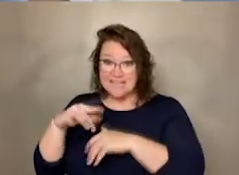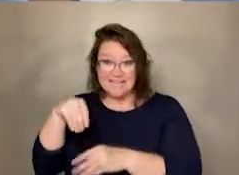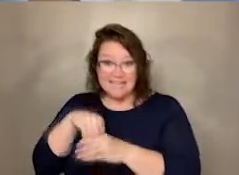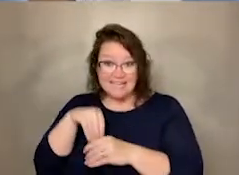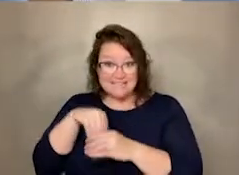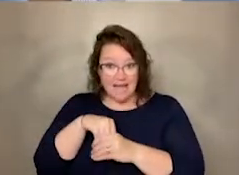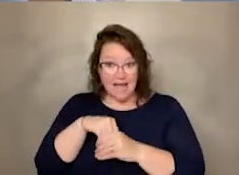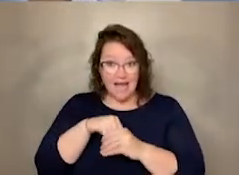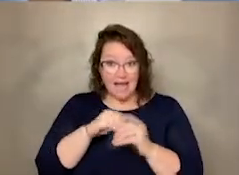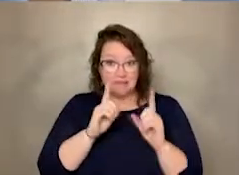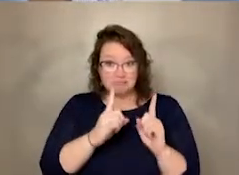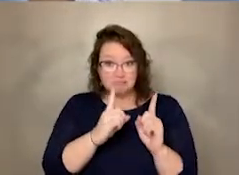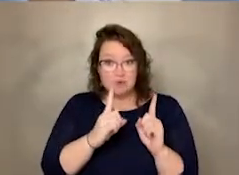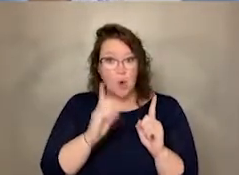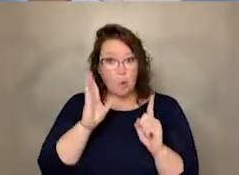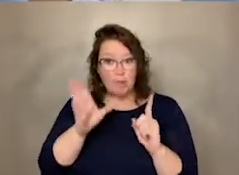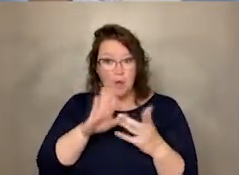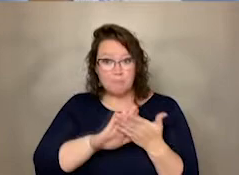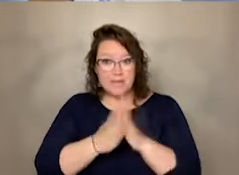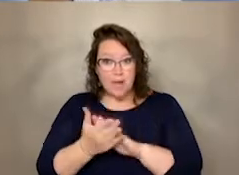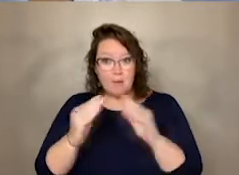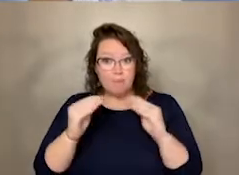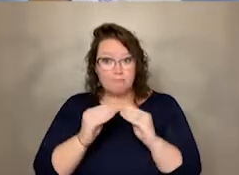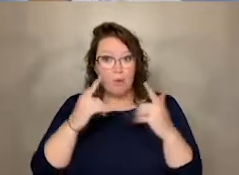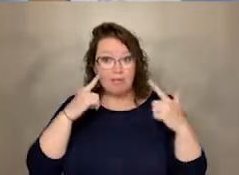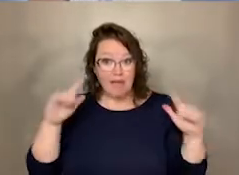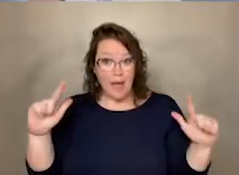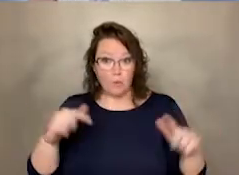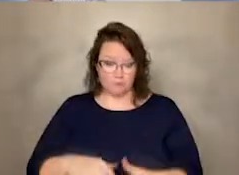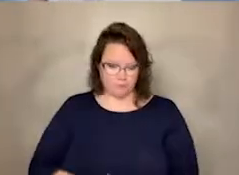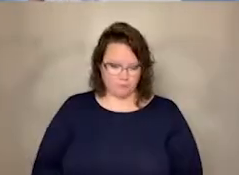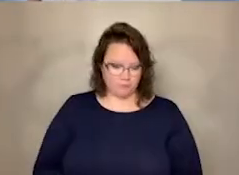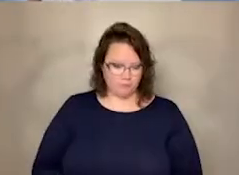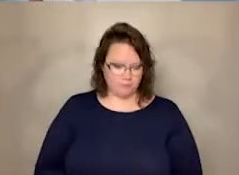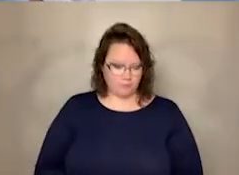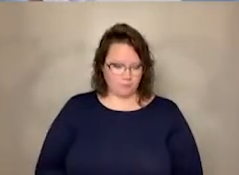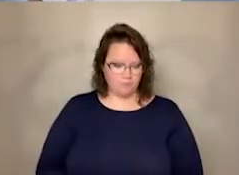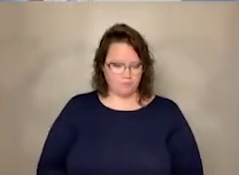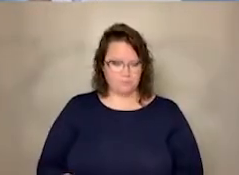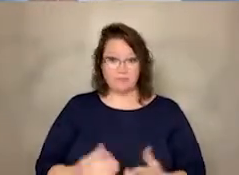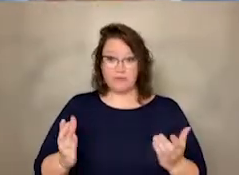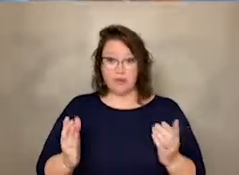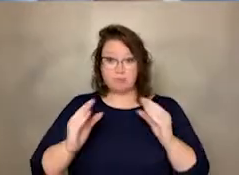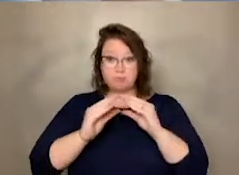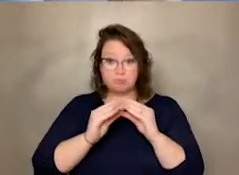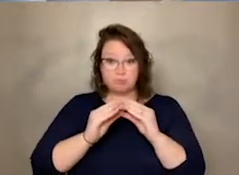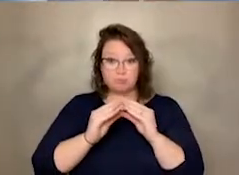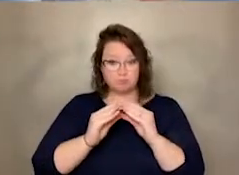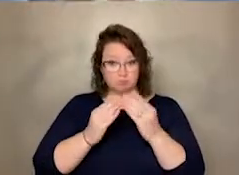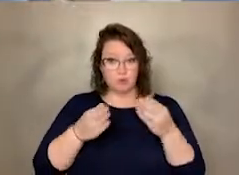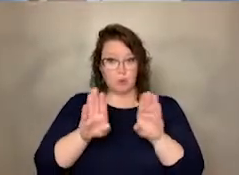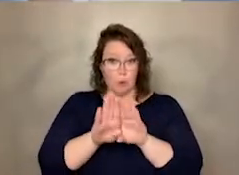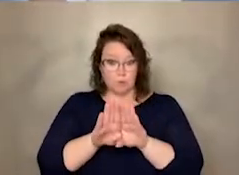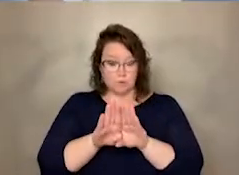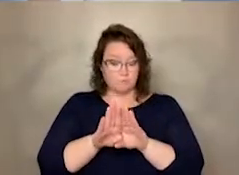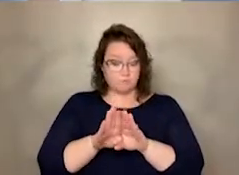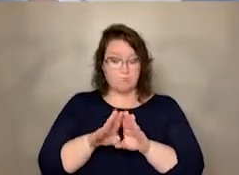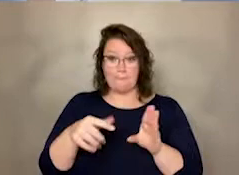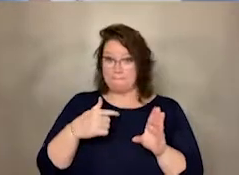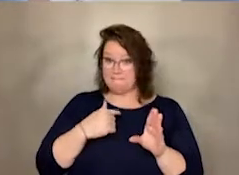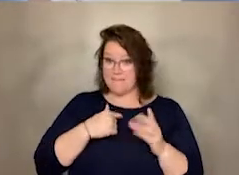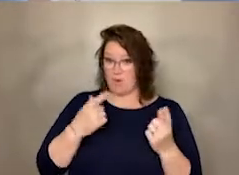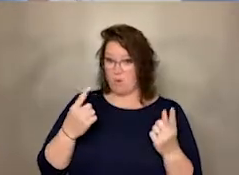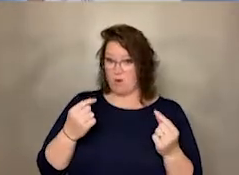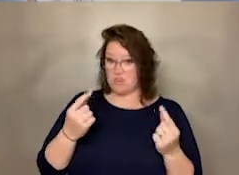louder. Nice. And you close it up. Now, what I like to do, Miss Mimrick, so that it does not open while